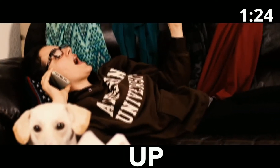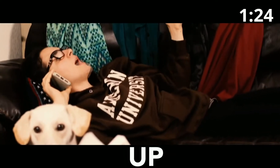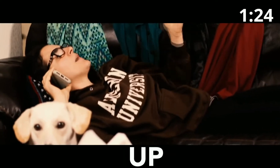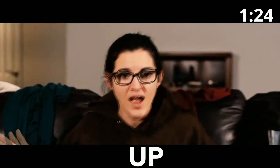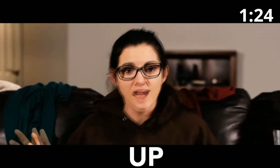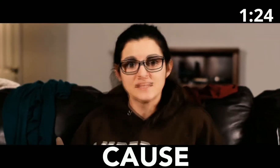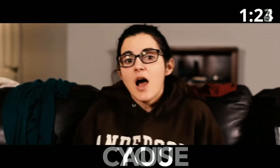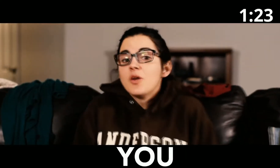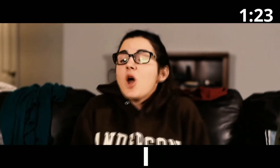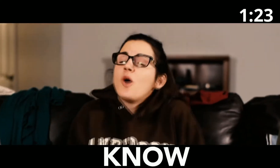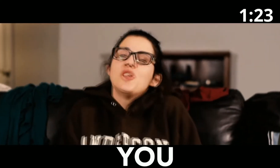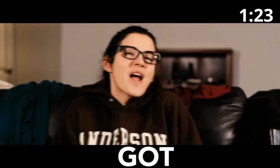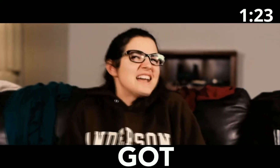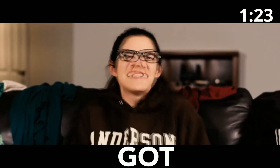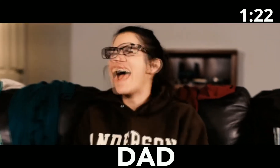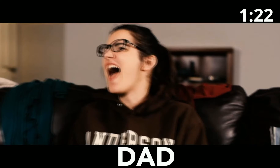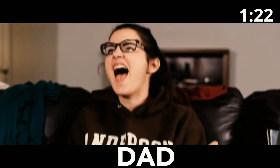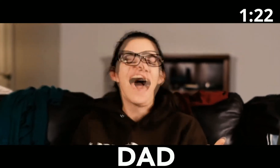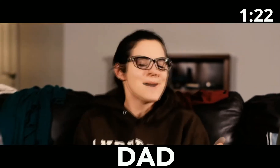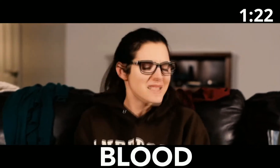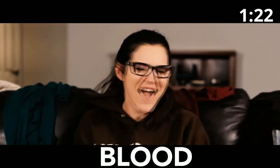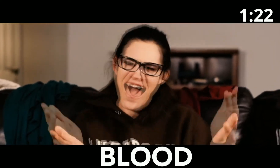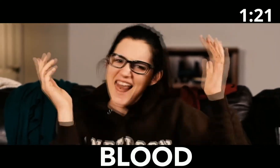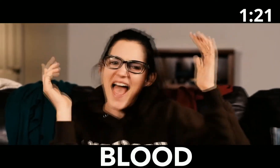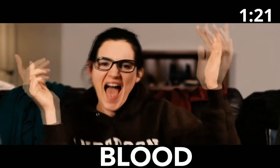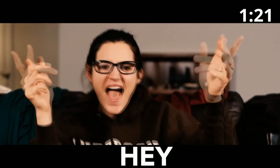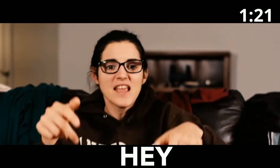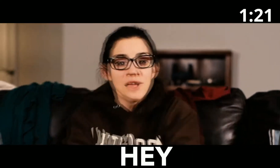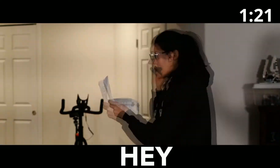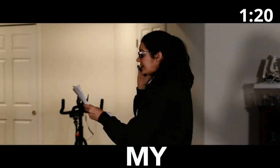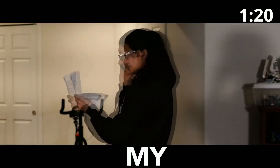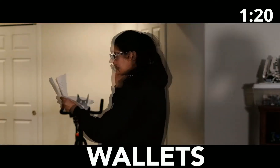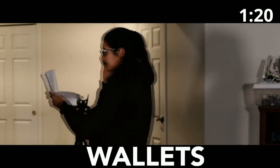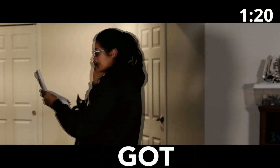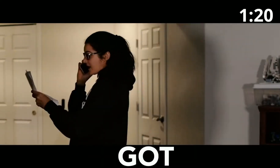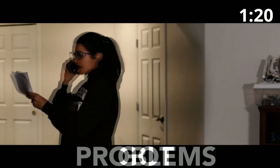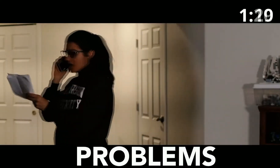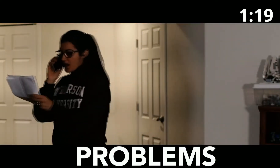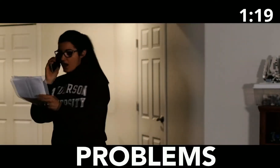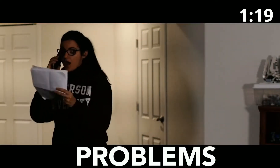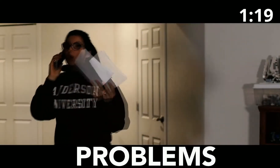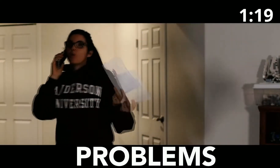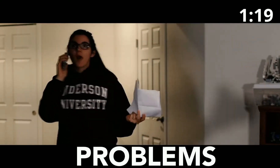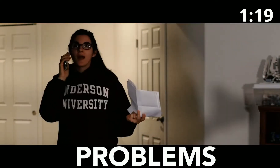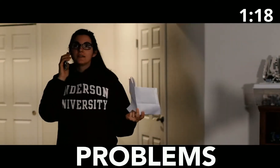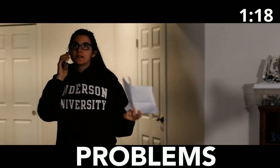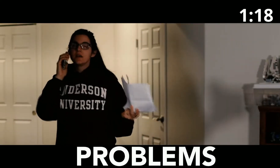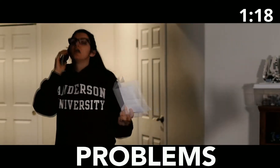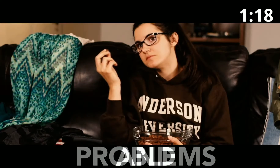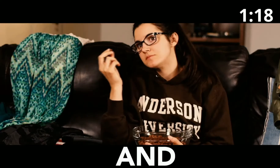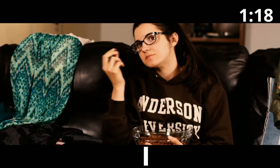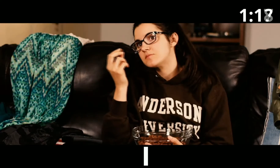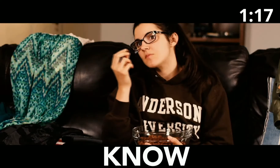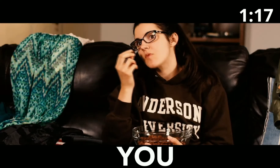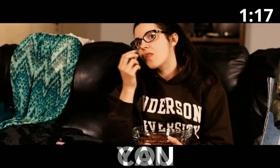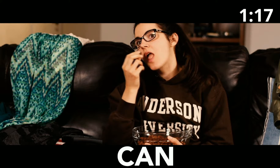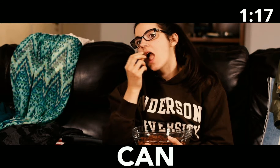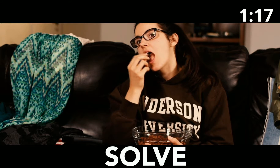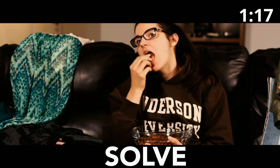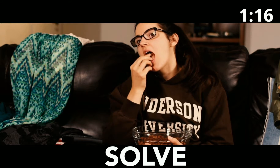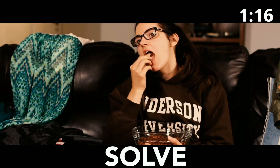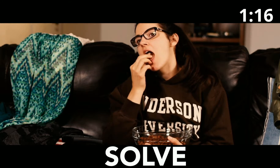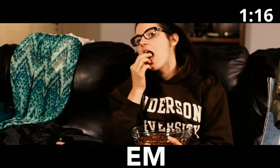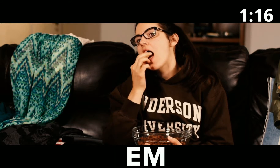it up? 'Cause you know you got dad blood. Hey! My wallet's got problems and I know you